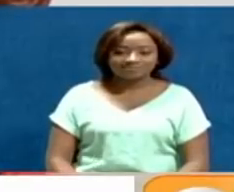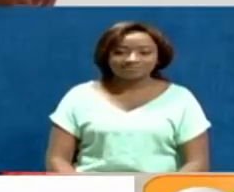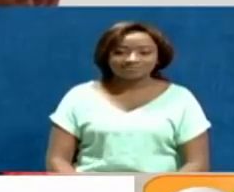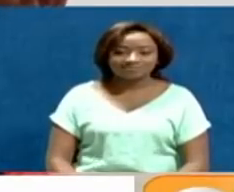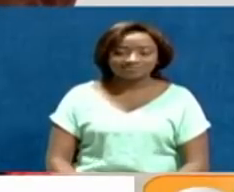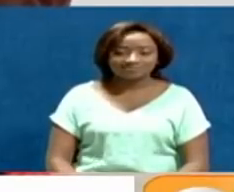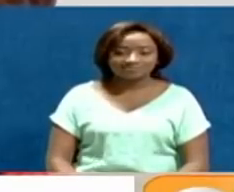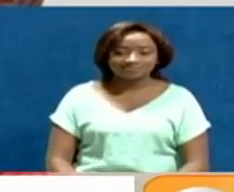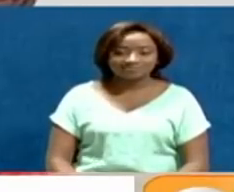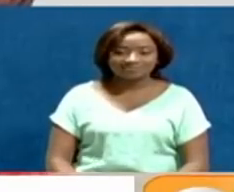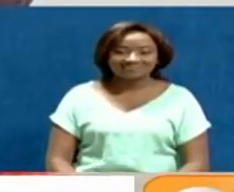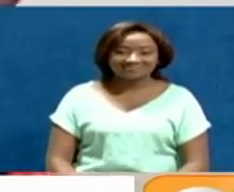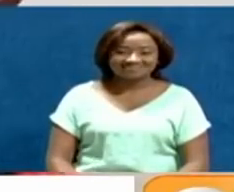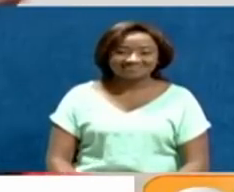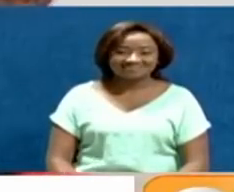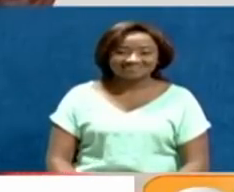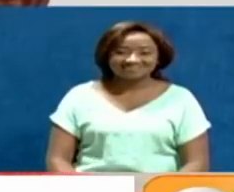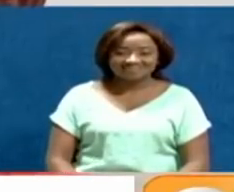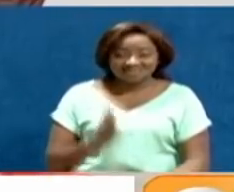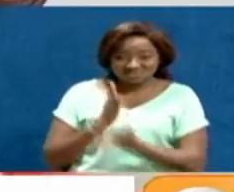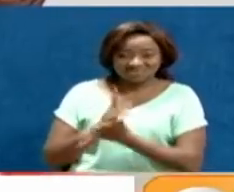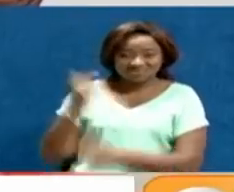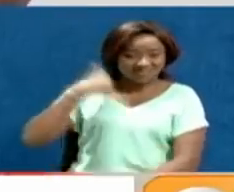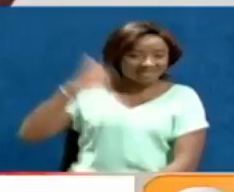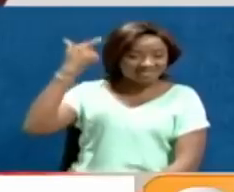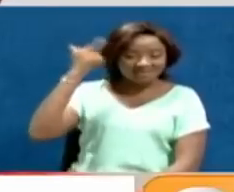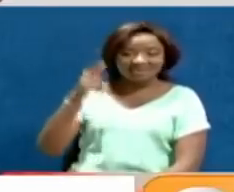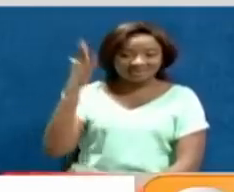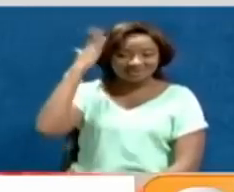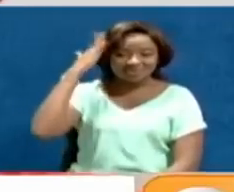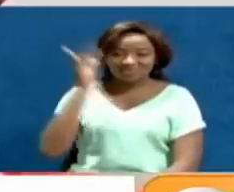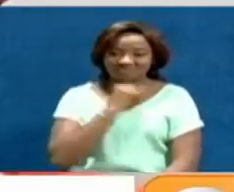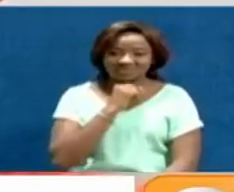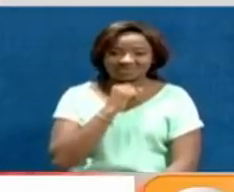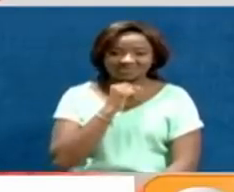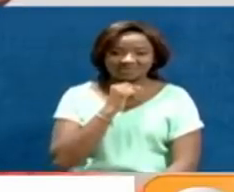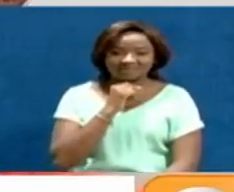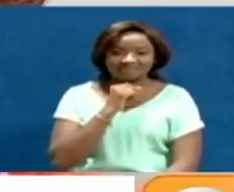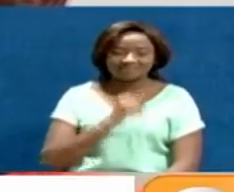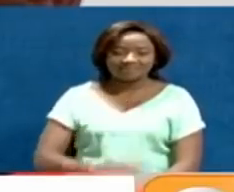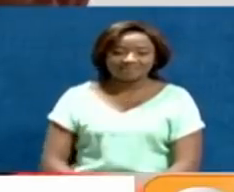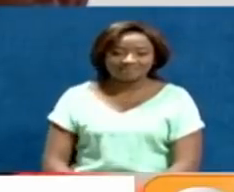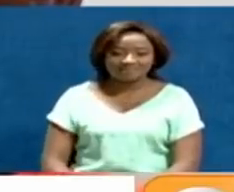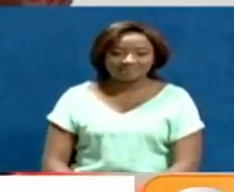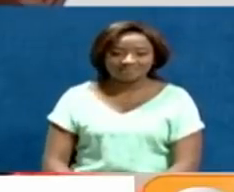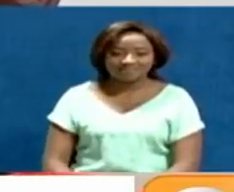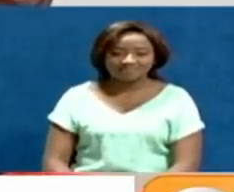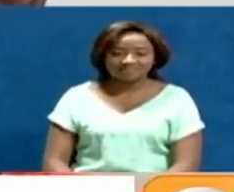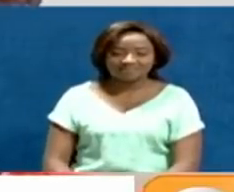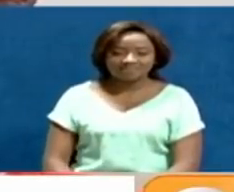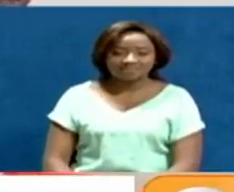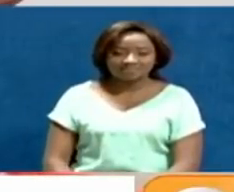food? I think she knows what she tell you. But I want to know. I want to know